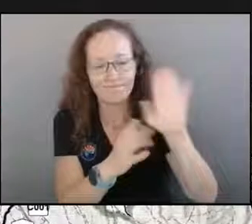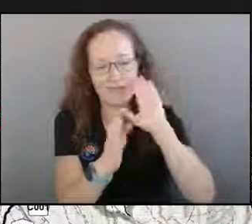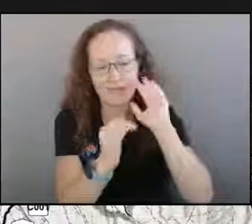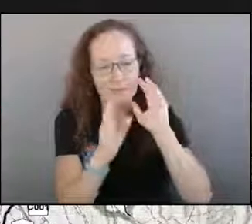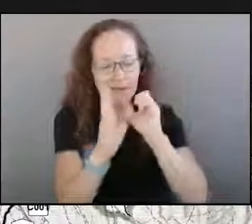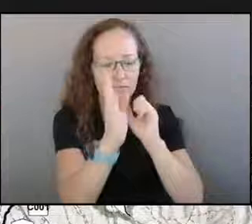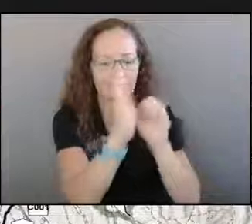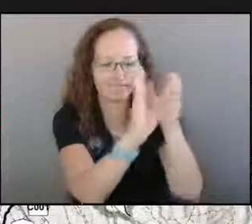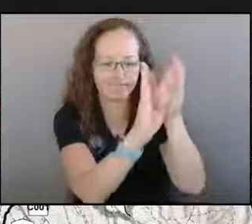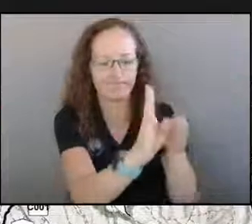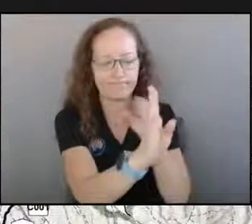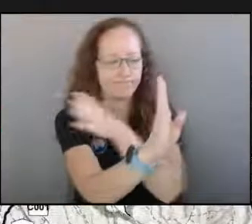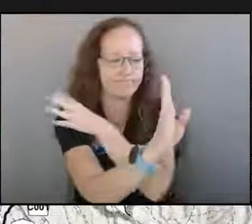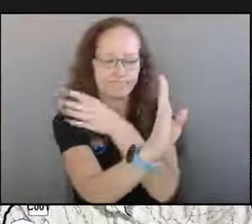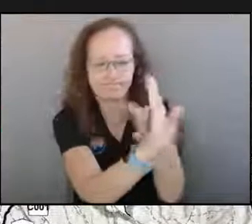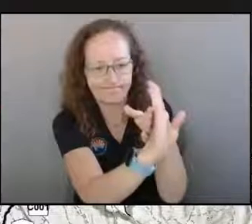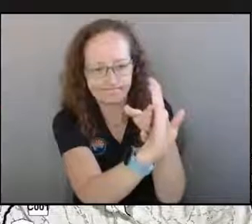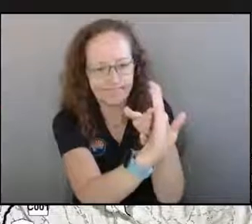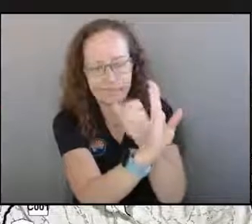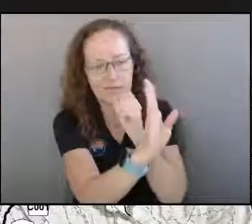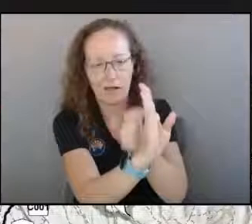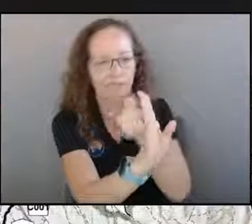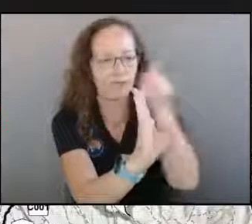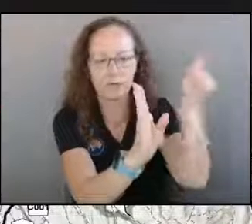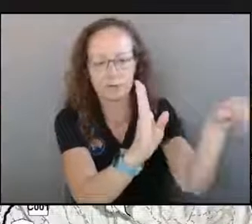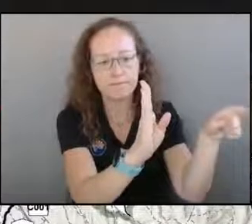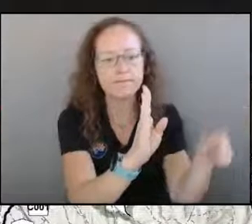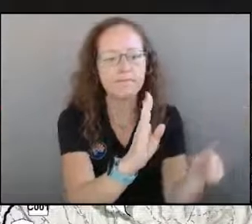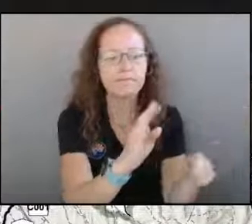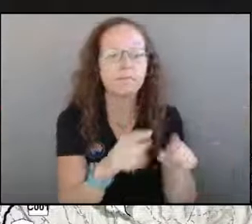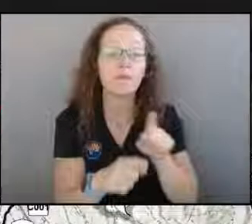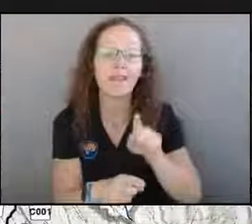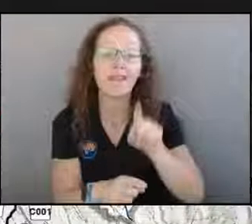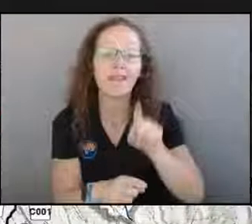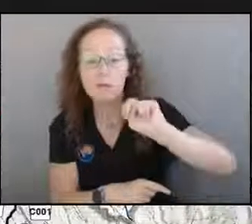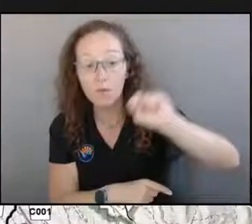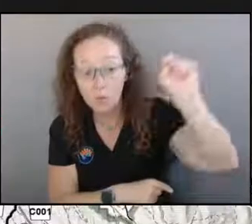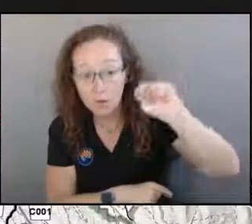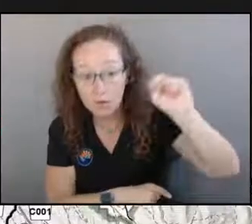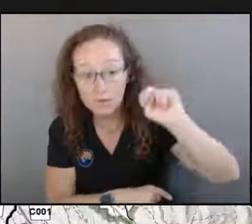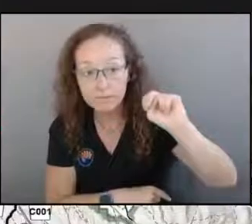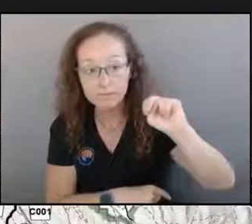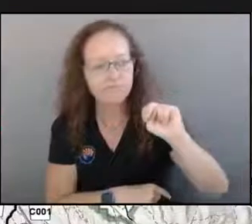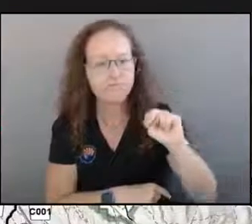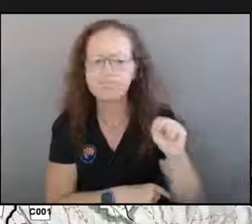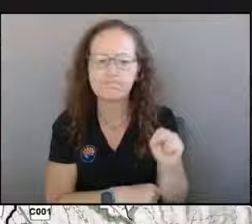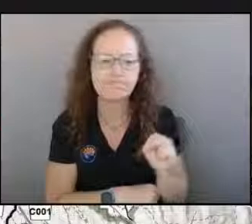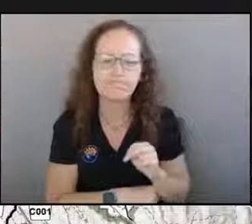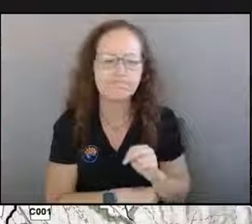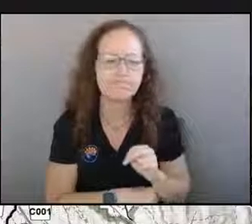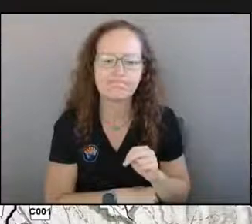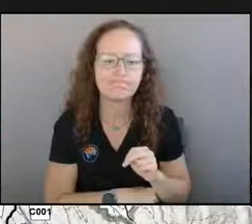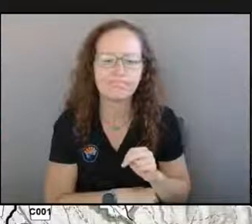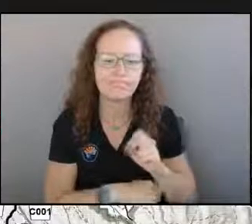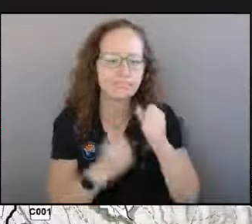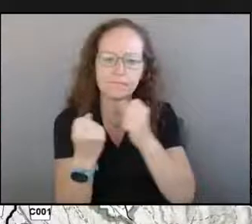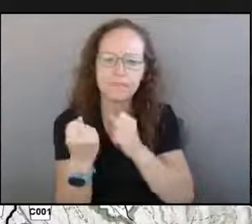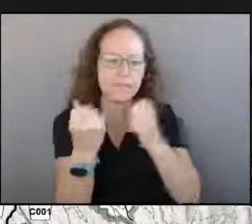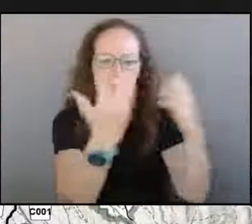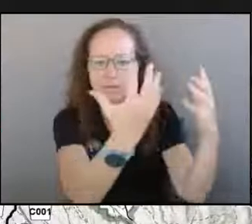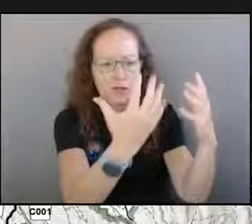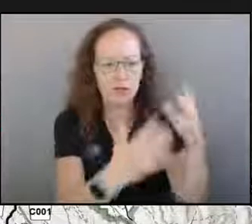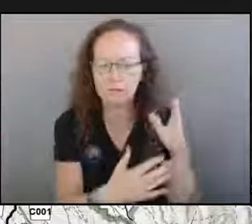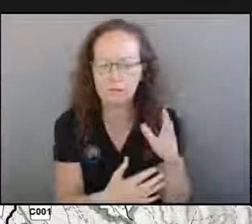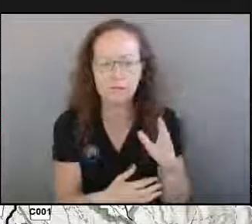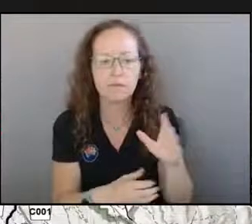that. In the near future. To the north up here, nothing going to be spreading up there. The crews have worked hard.